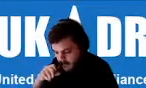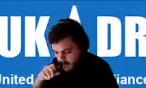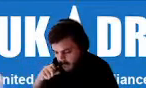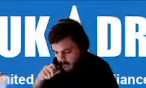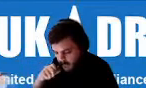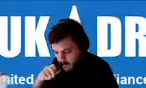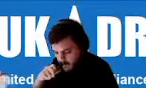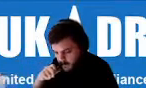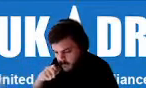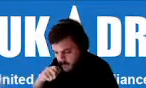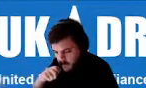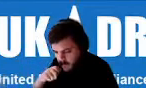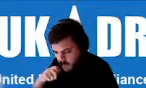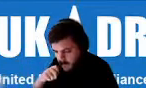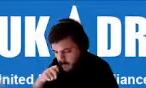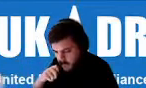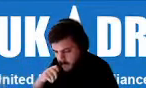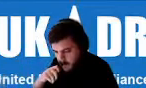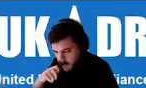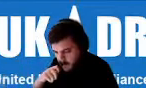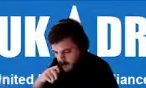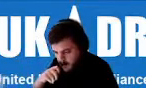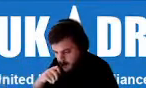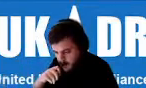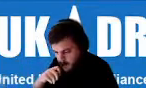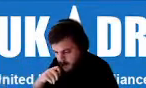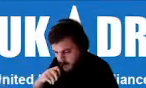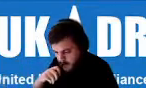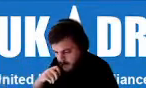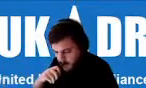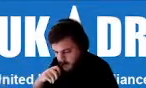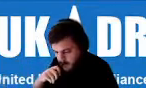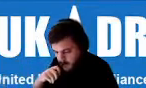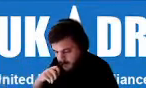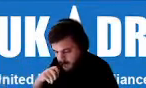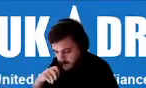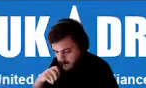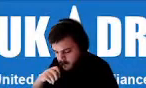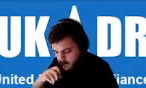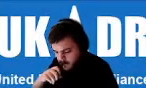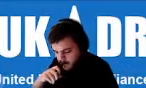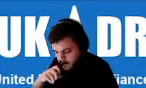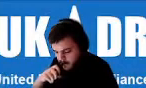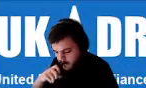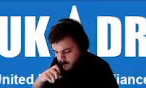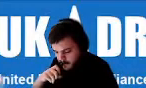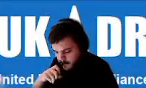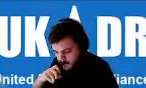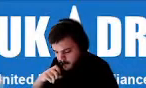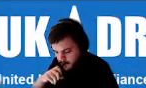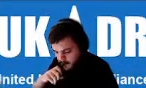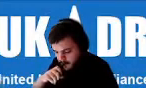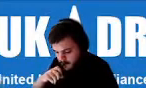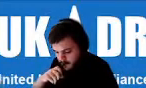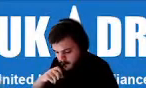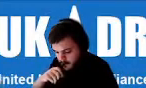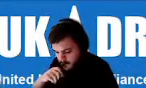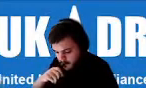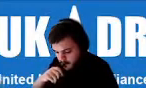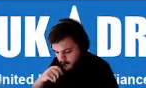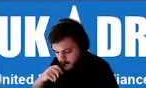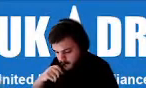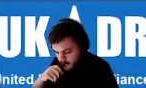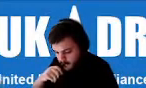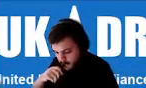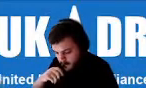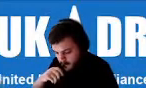their carers can decide upon. We can then design strategies, at least for different types of disability. We can